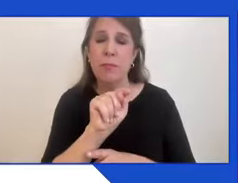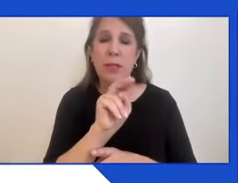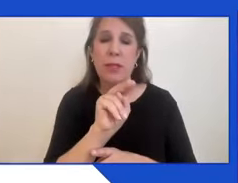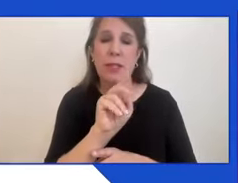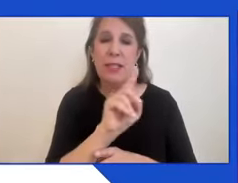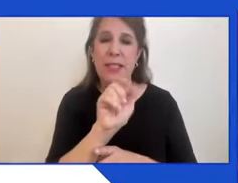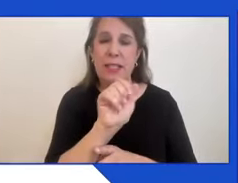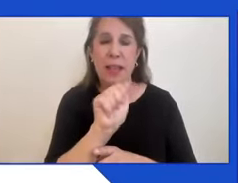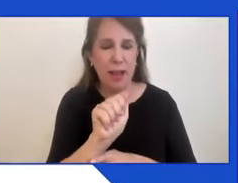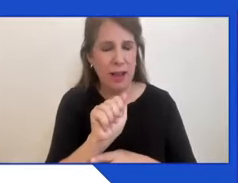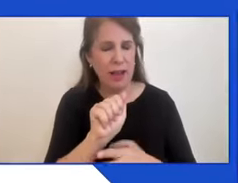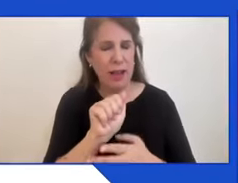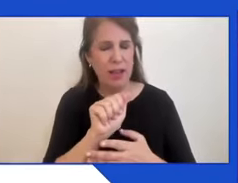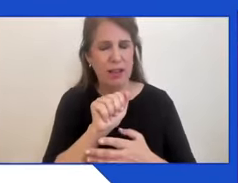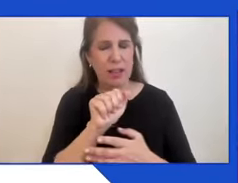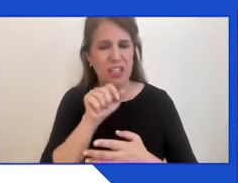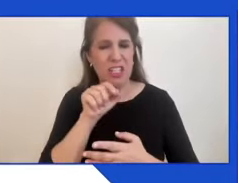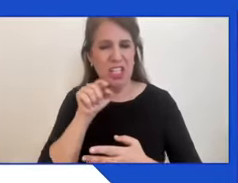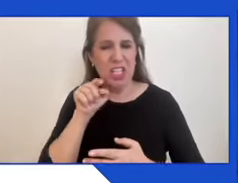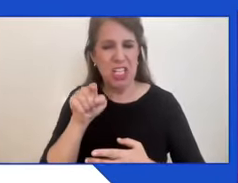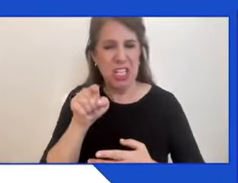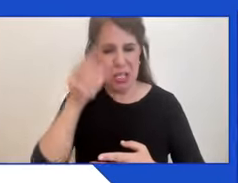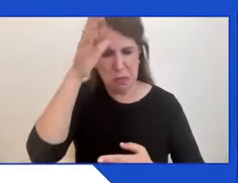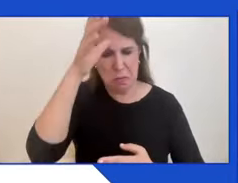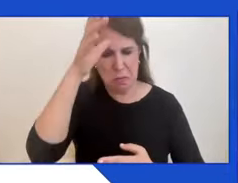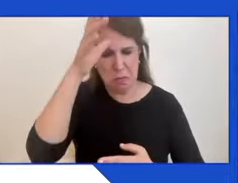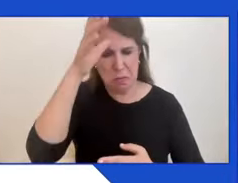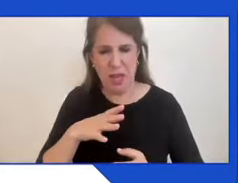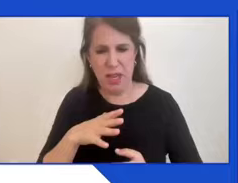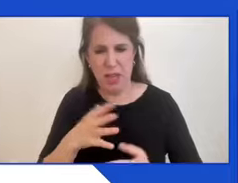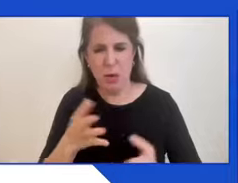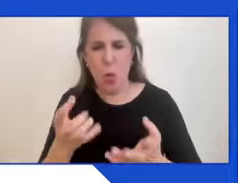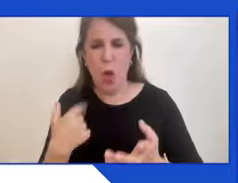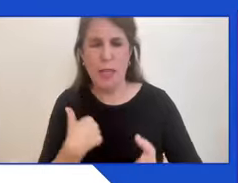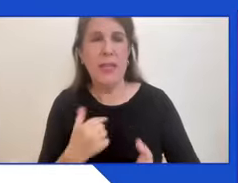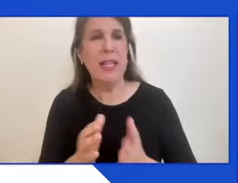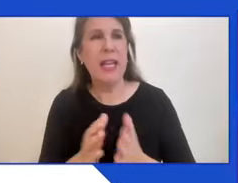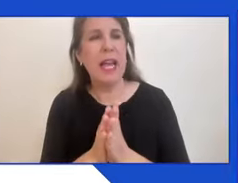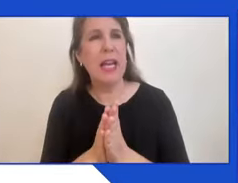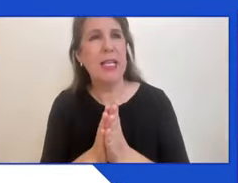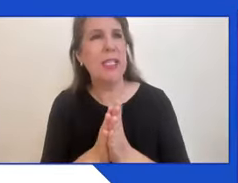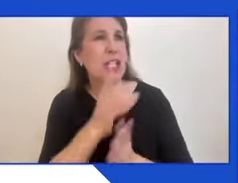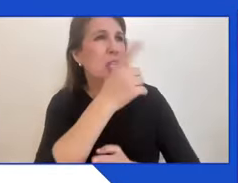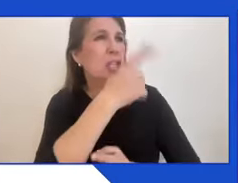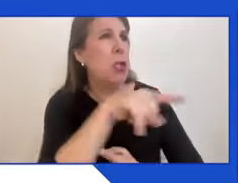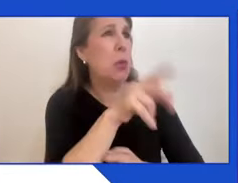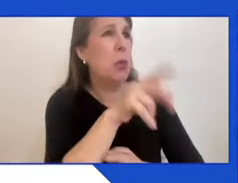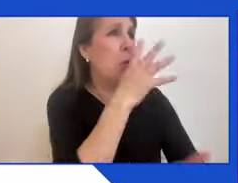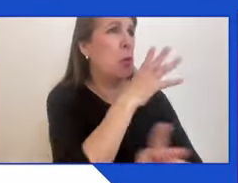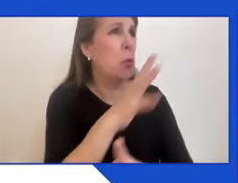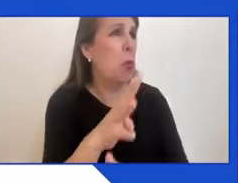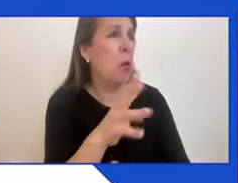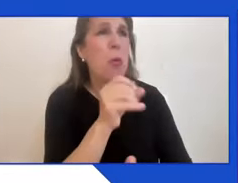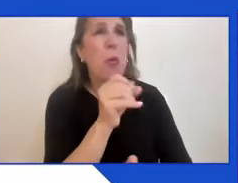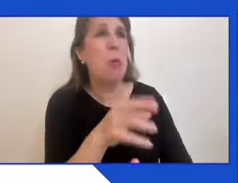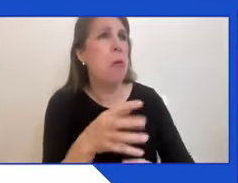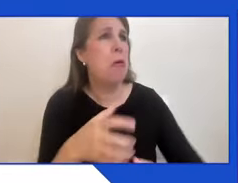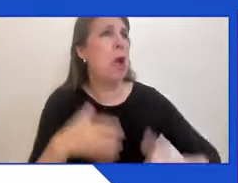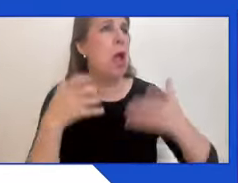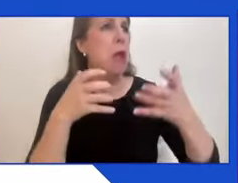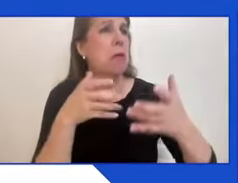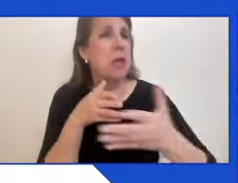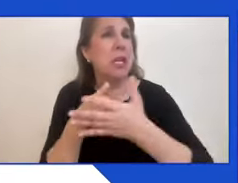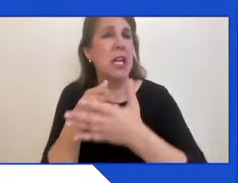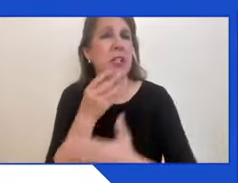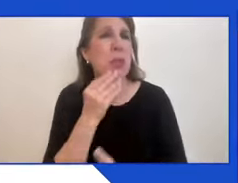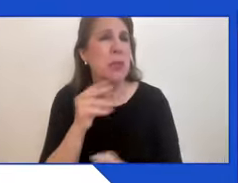why somehow his life actually doesn't matter. The world must